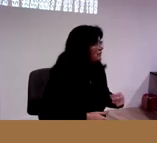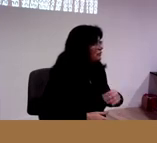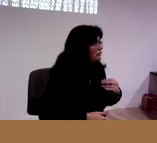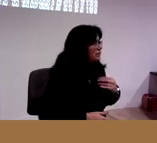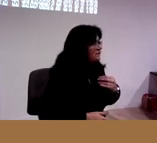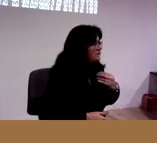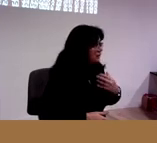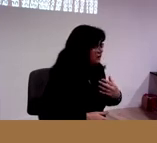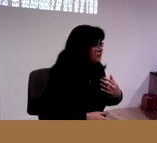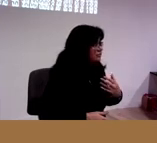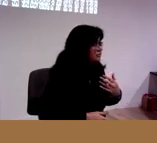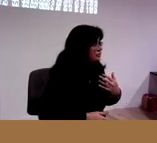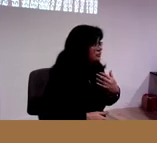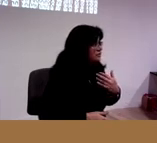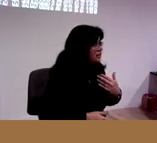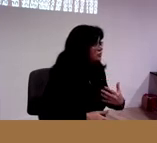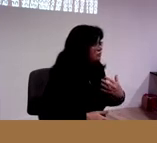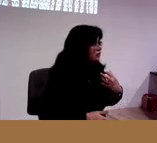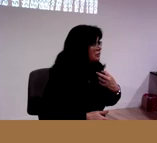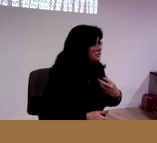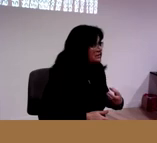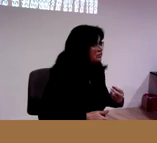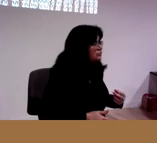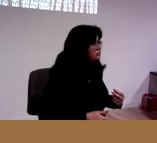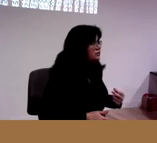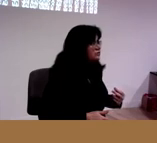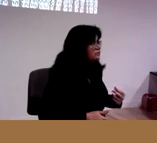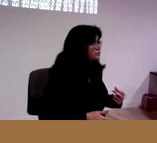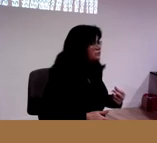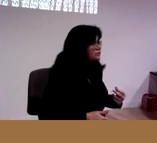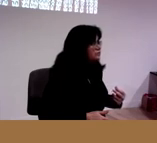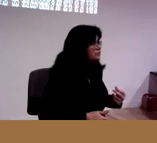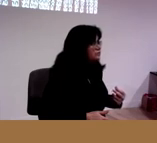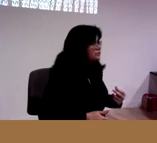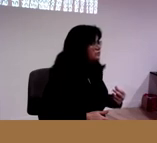without compromising our values, our cultural values and our cultural selves.